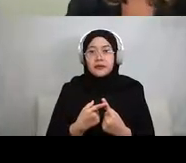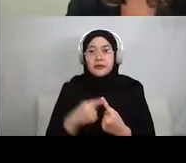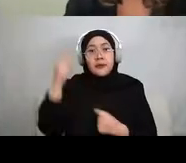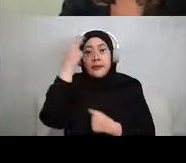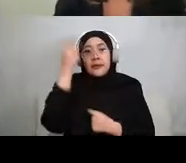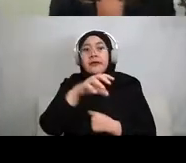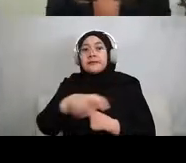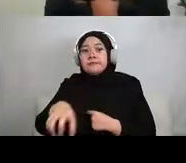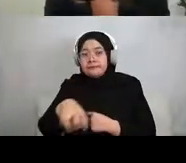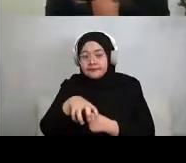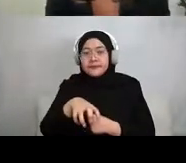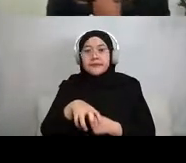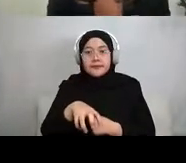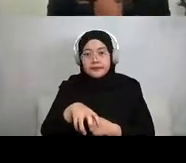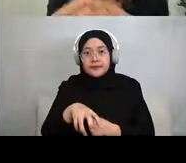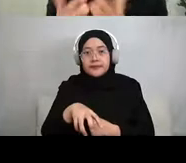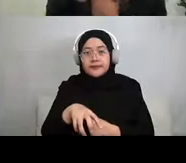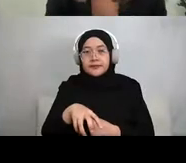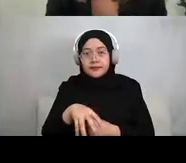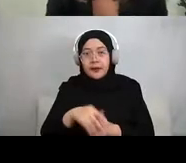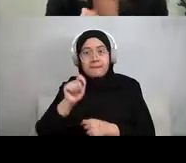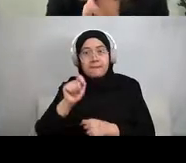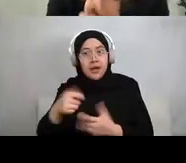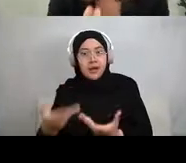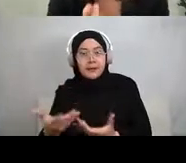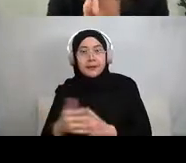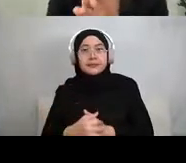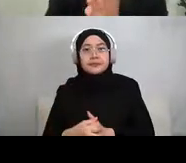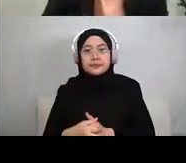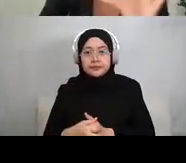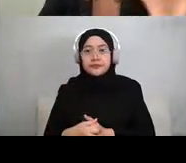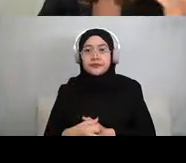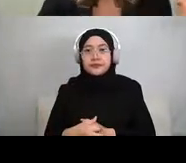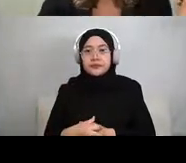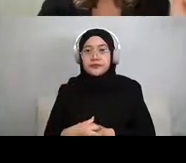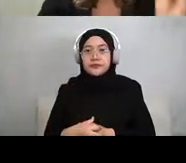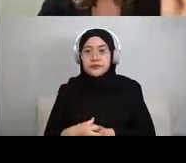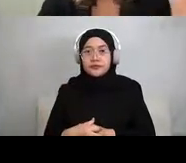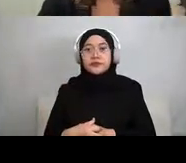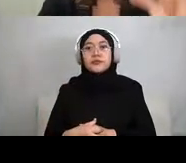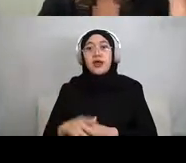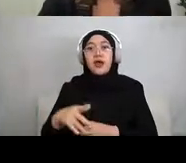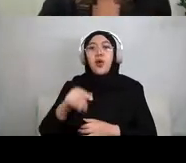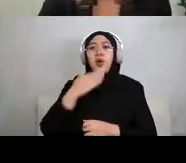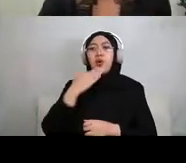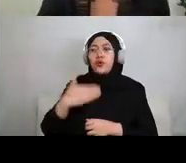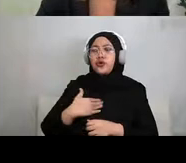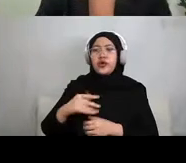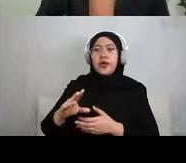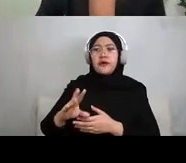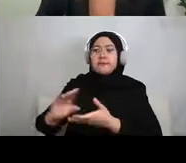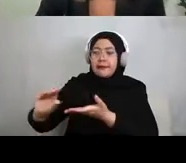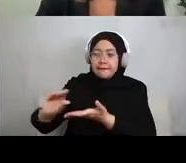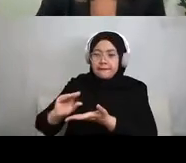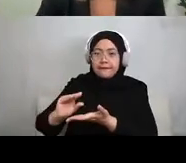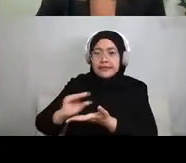uses an existent or creates a fund where the subsidies that the municipality used to pay goes